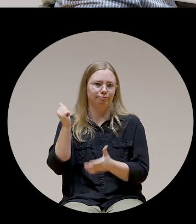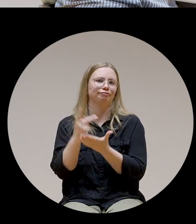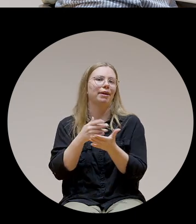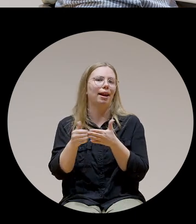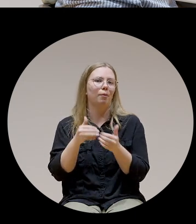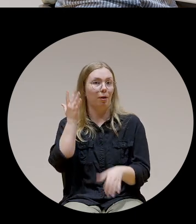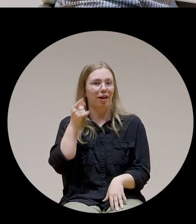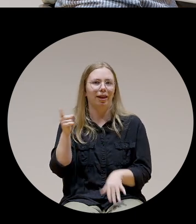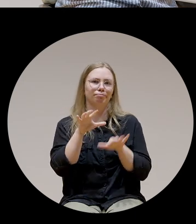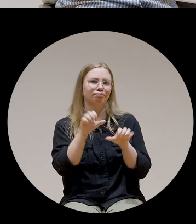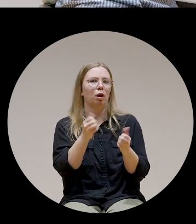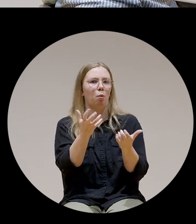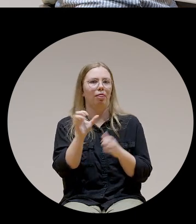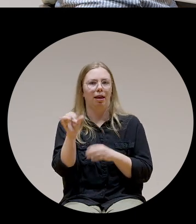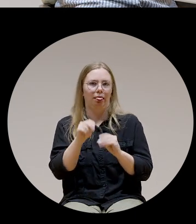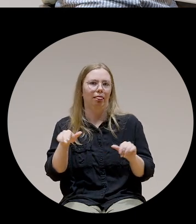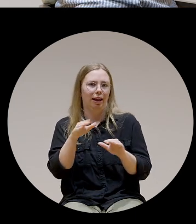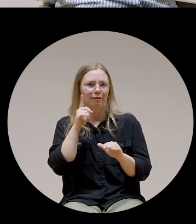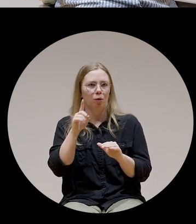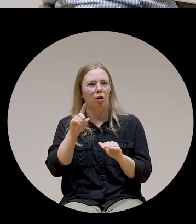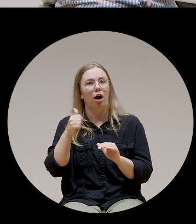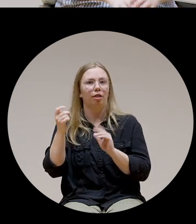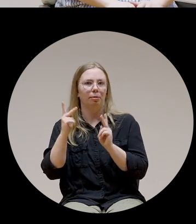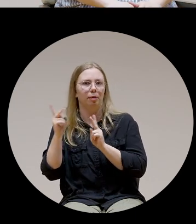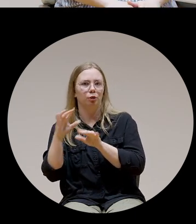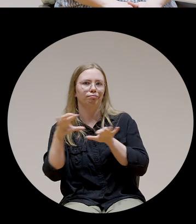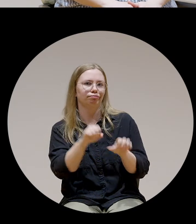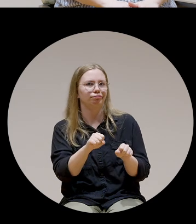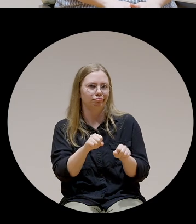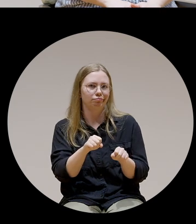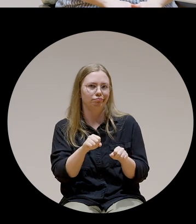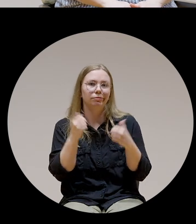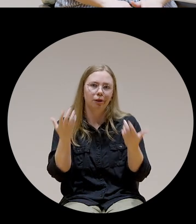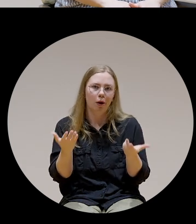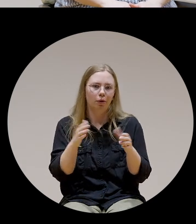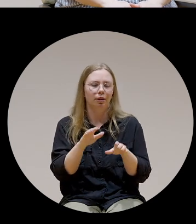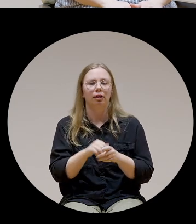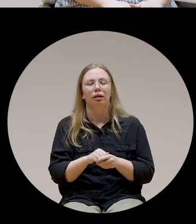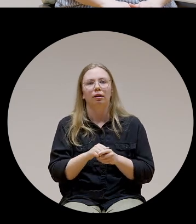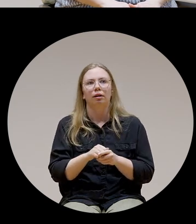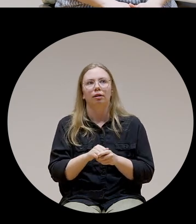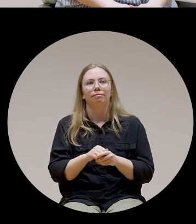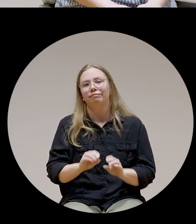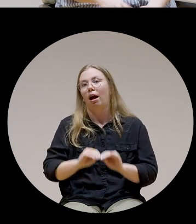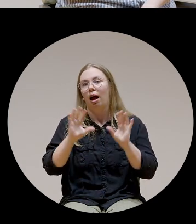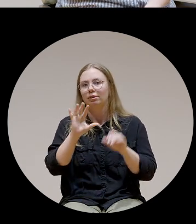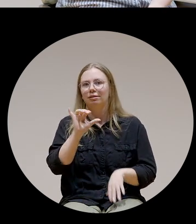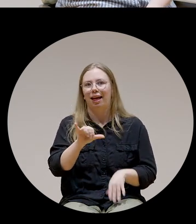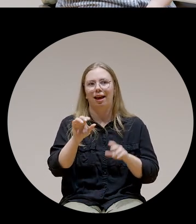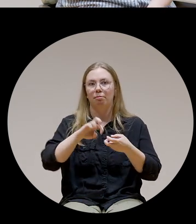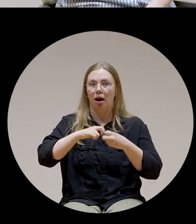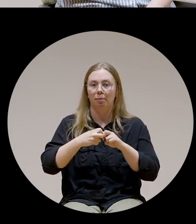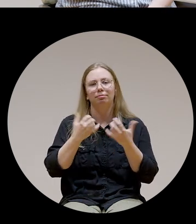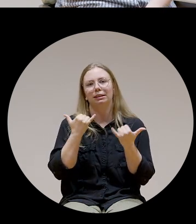because they needed that land, right? The United States needed that land for settlement. So clearly these issues